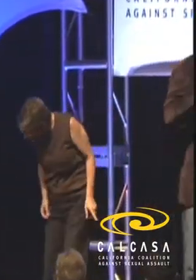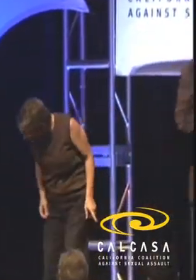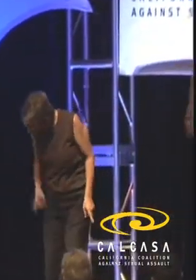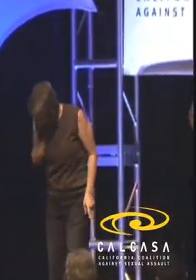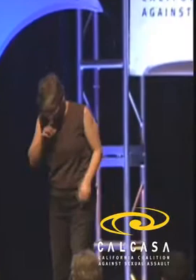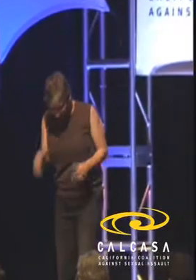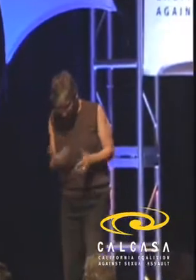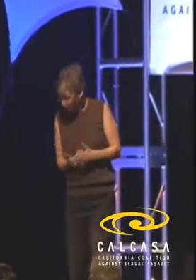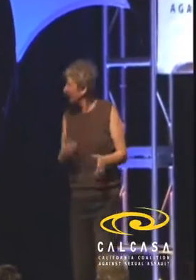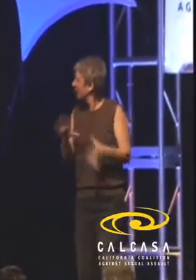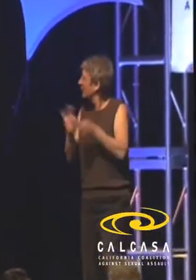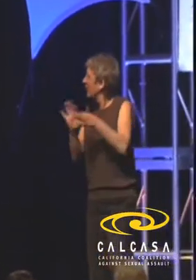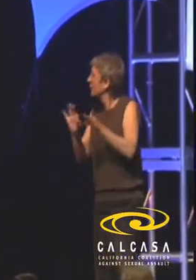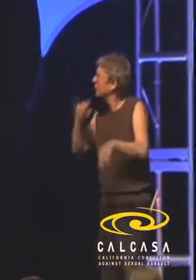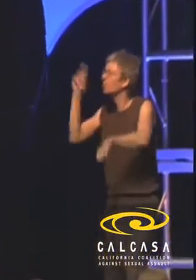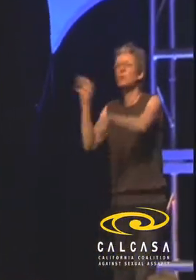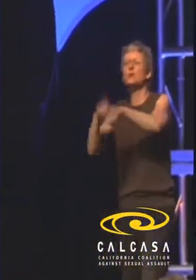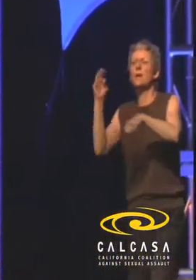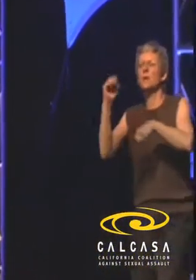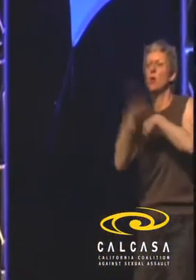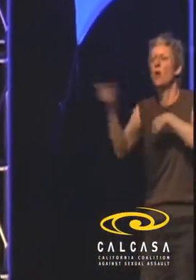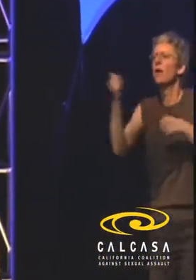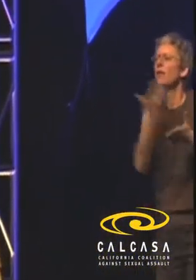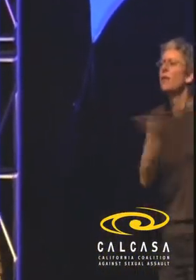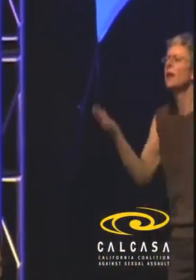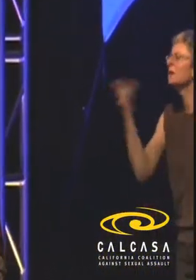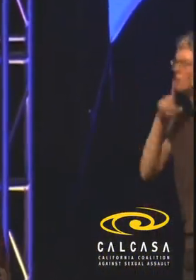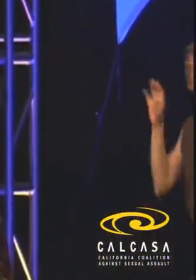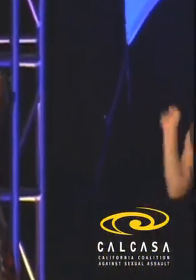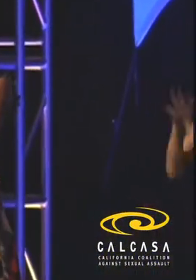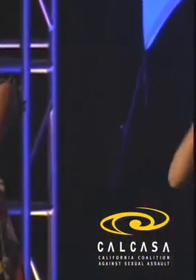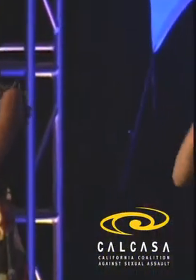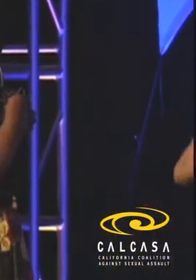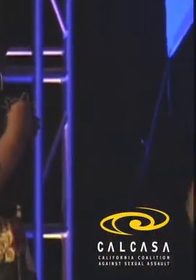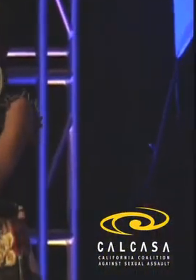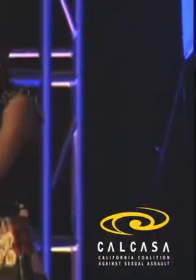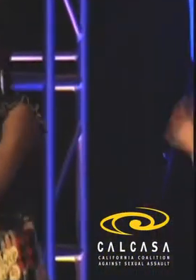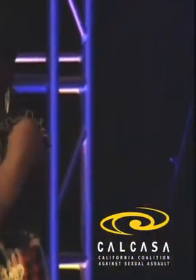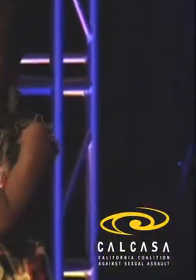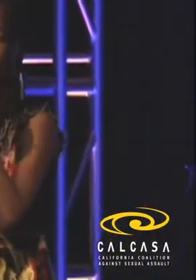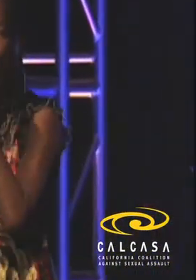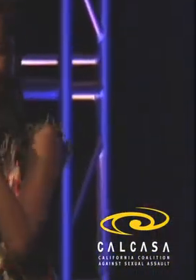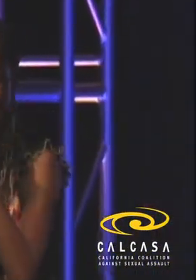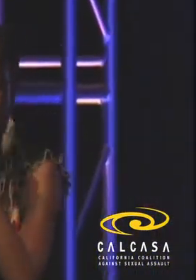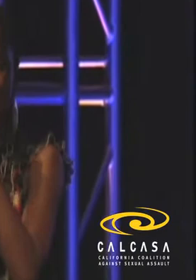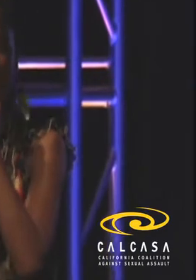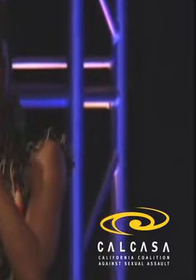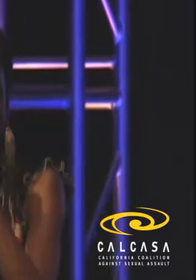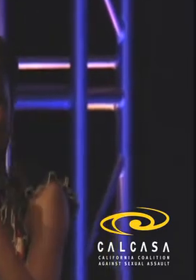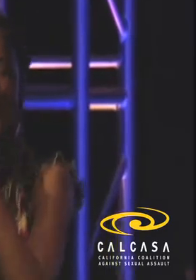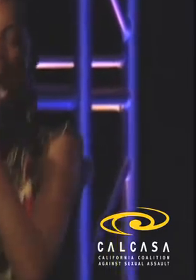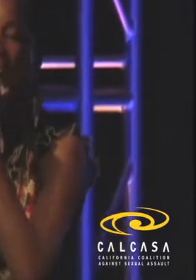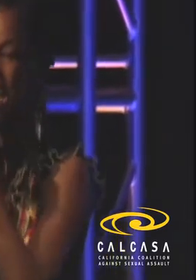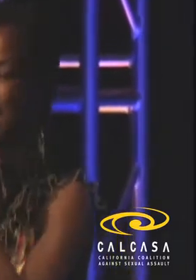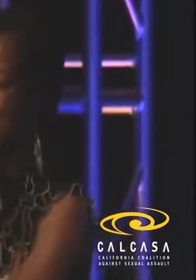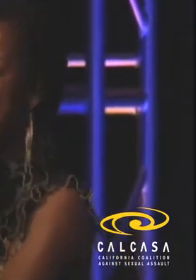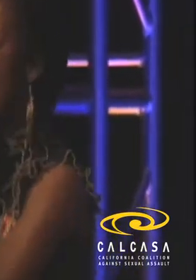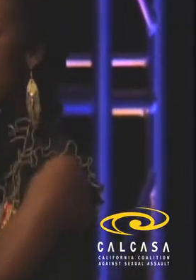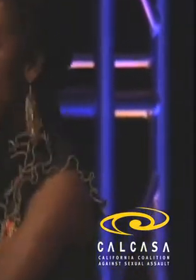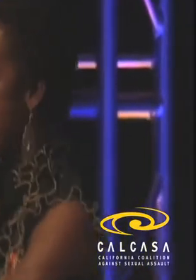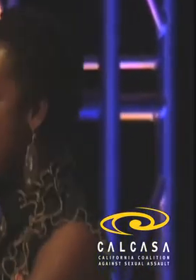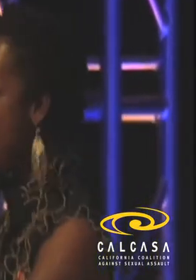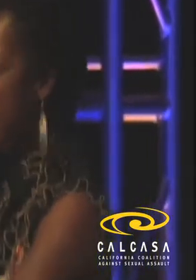offices and get relief. It's time to call this thing out, it ain't reality. We're no longer bound by slave mentality. I